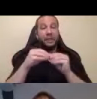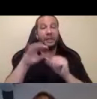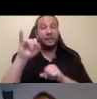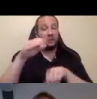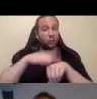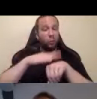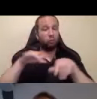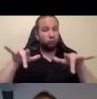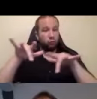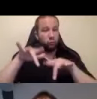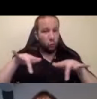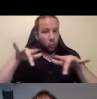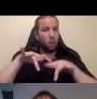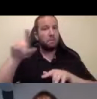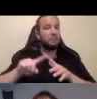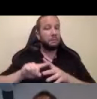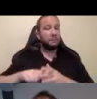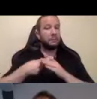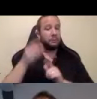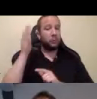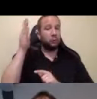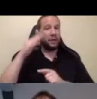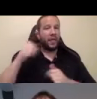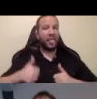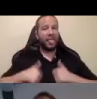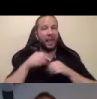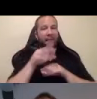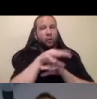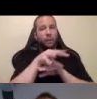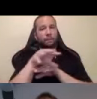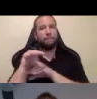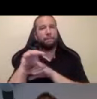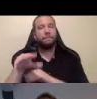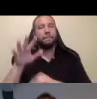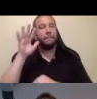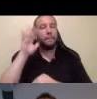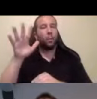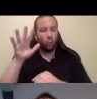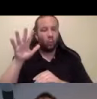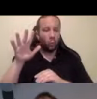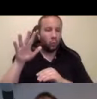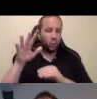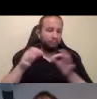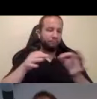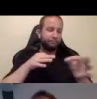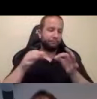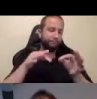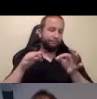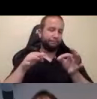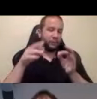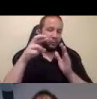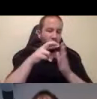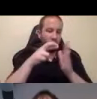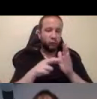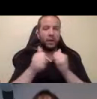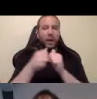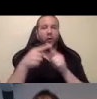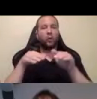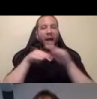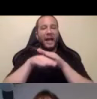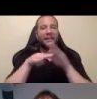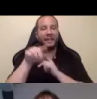initial presentation will be live streamed. We'll post the initial presentation recordings to YouTube, but the